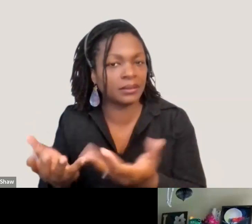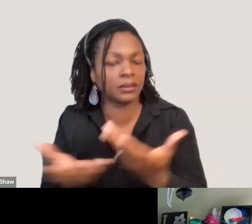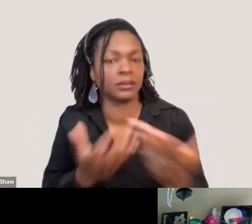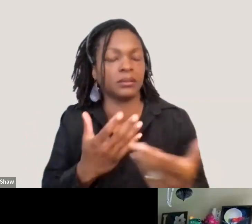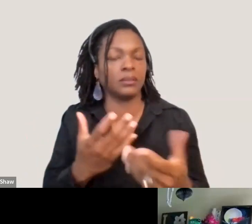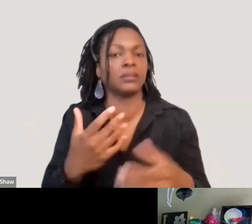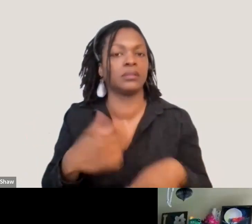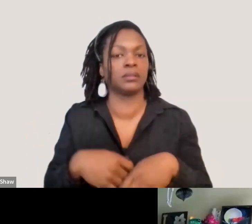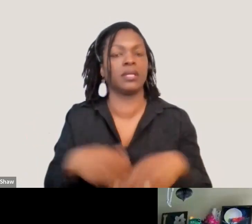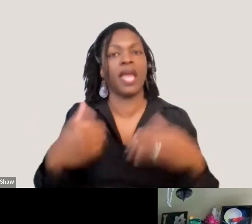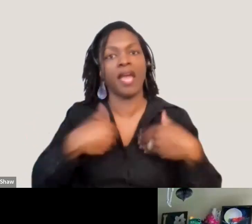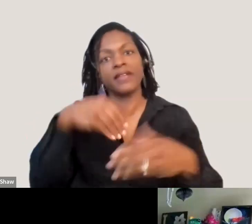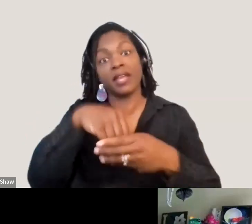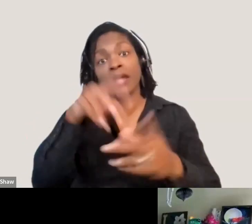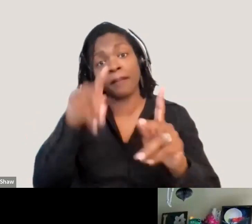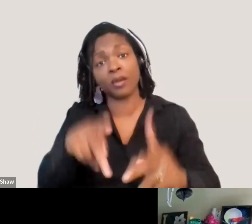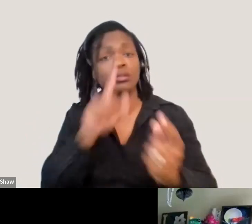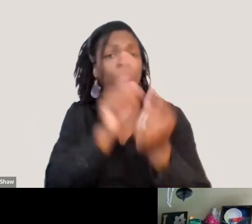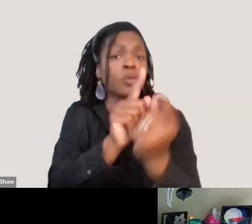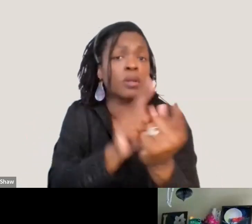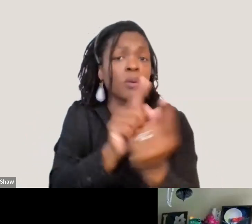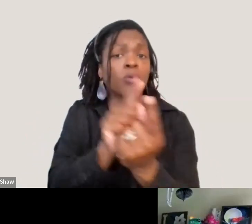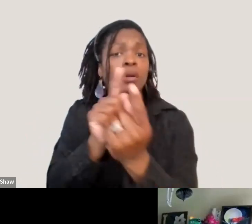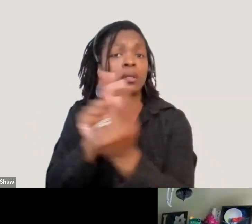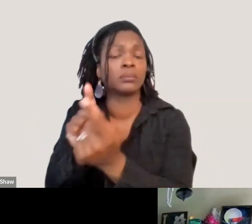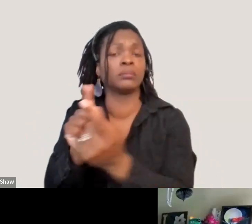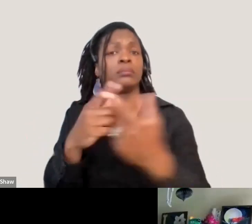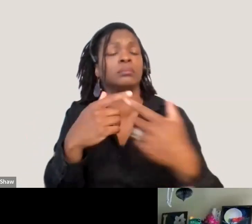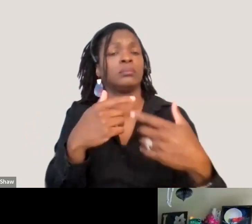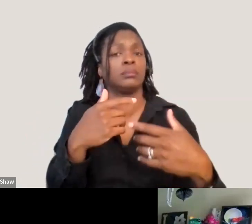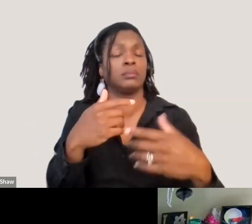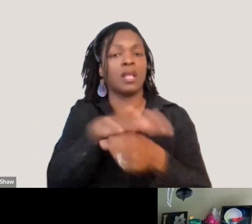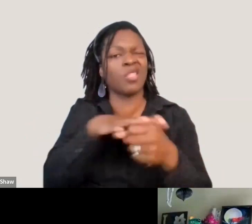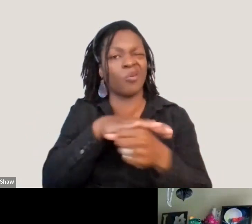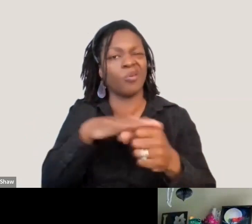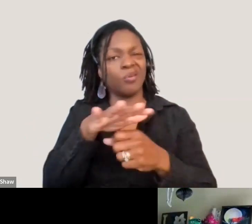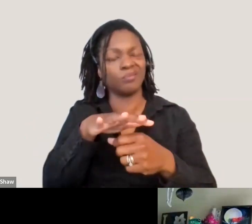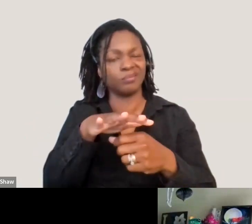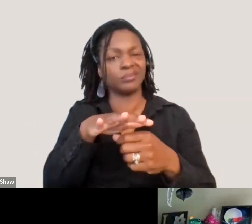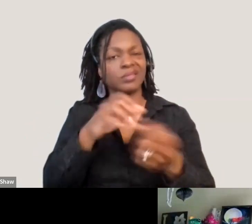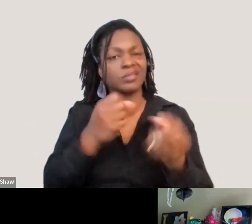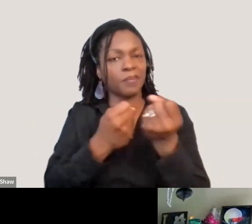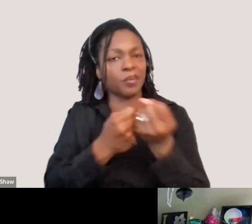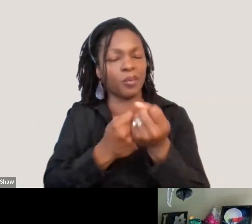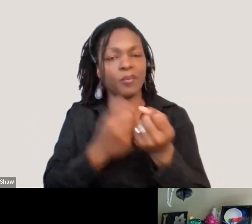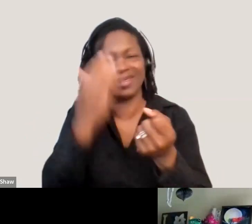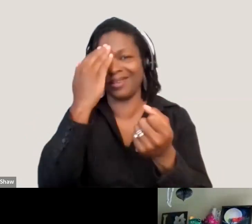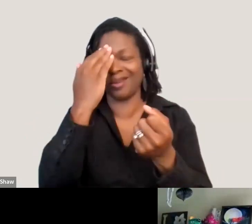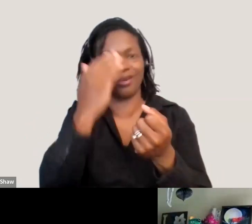in-person one-on-one support, like in the local area, that we know is invaluable. So